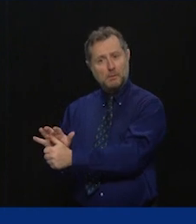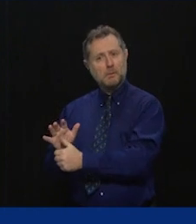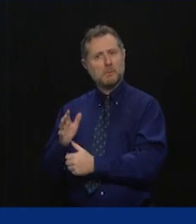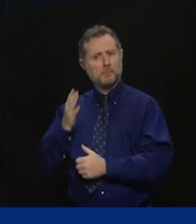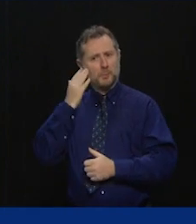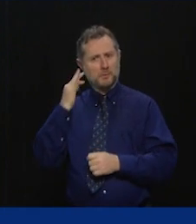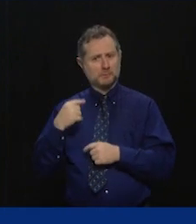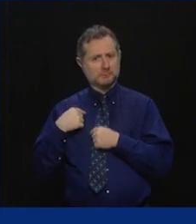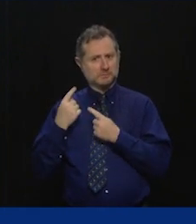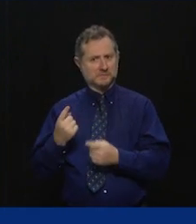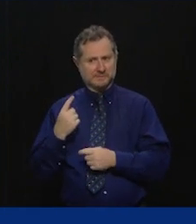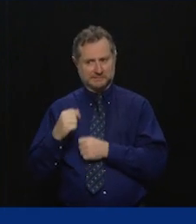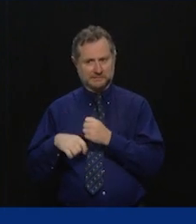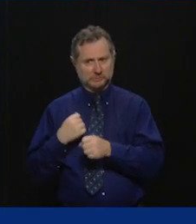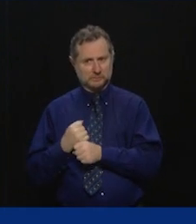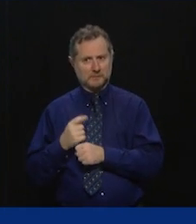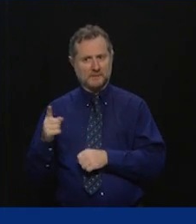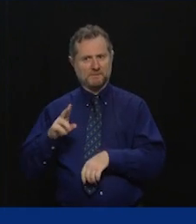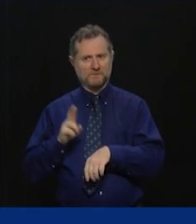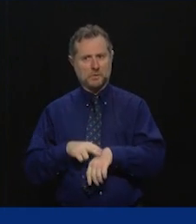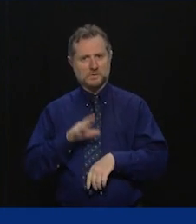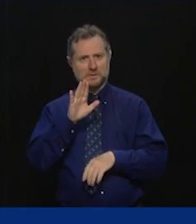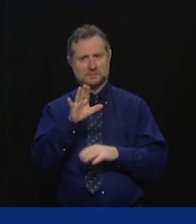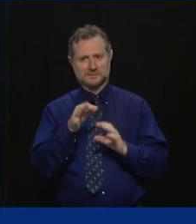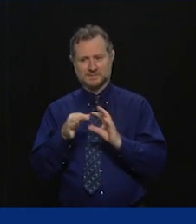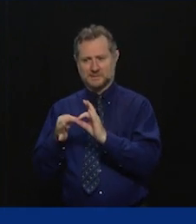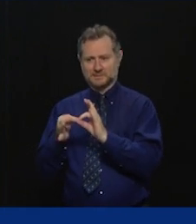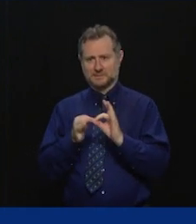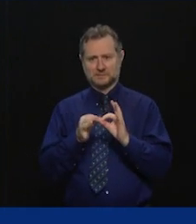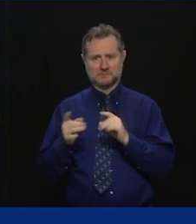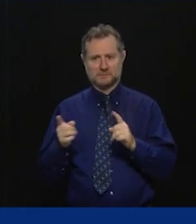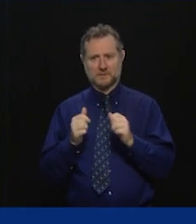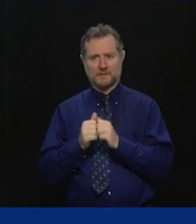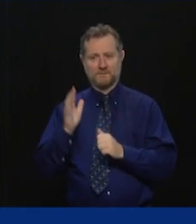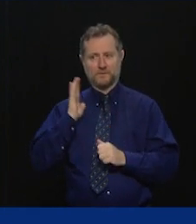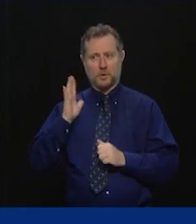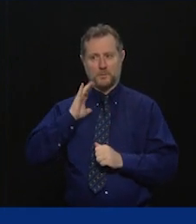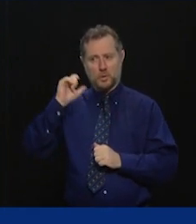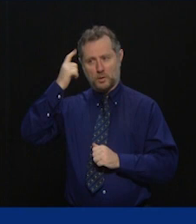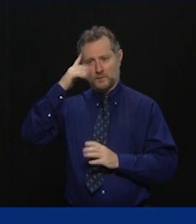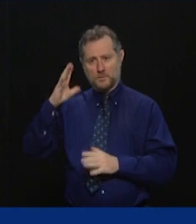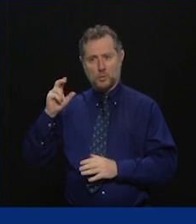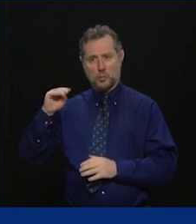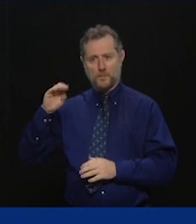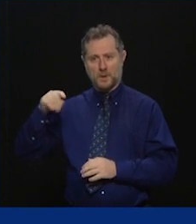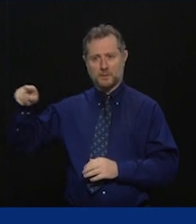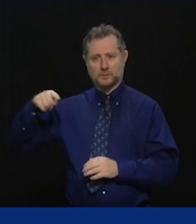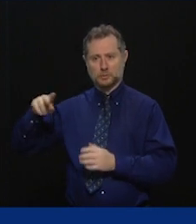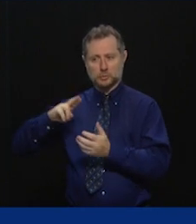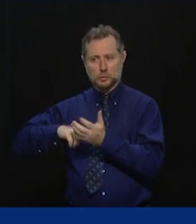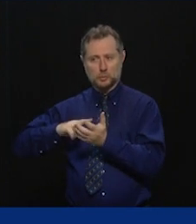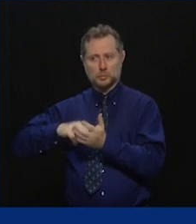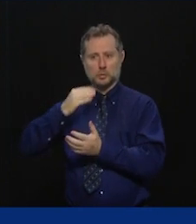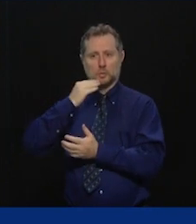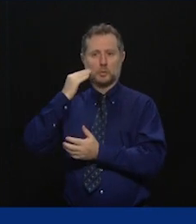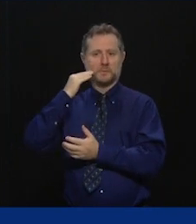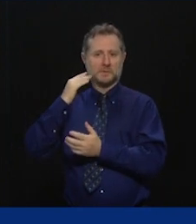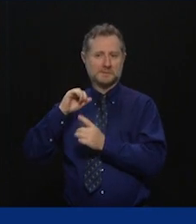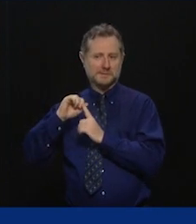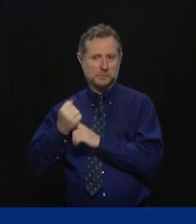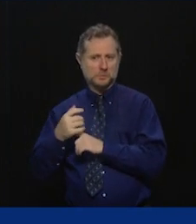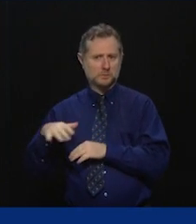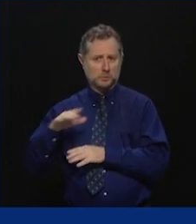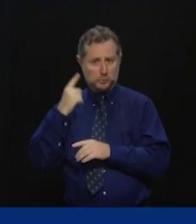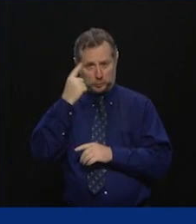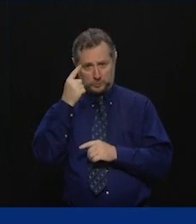and of course, his ties to former Governor Andrew Cuomo and the nursing home policy? Wondering, do you have anyone